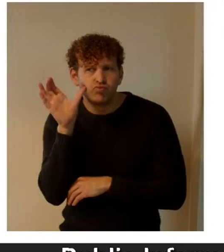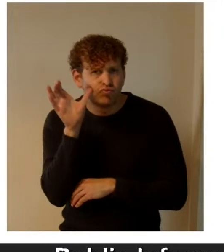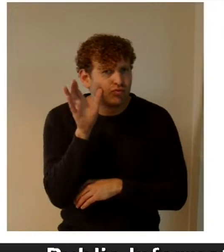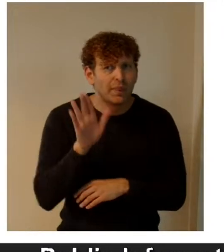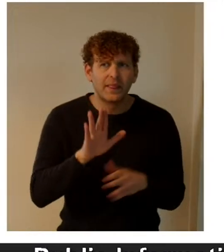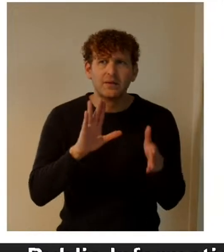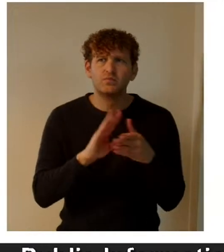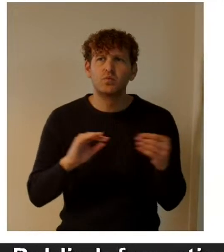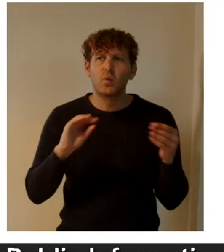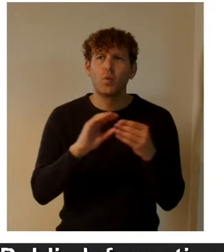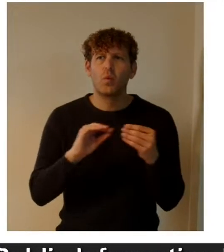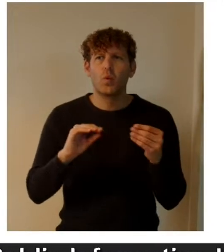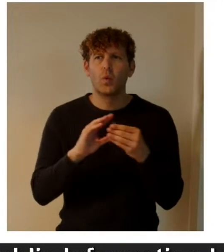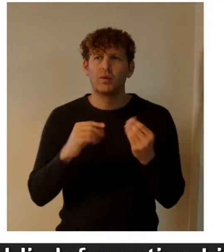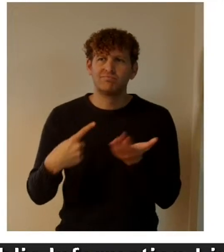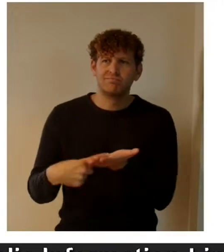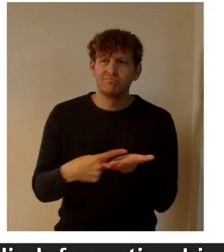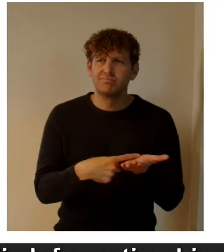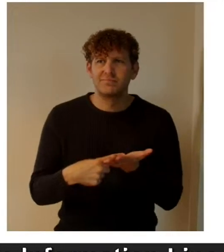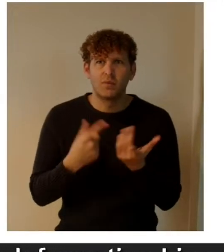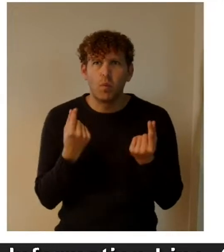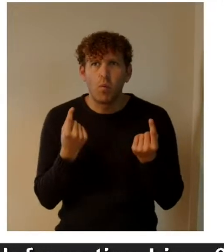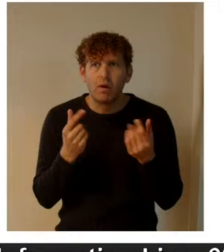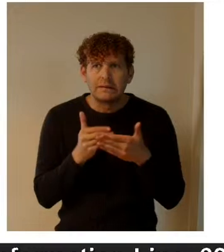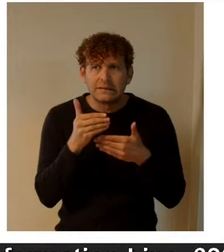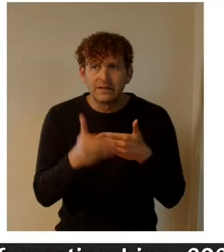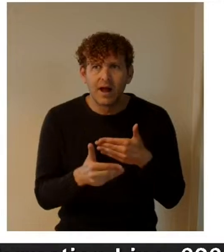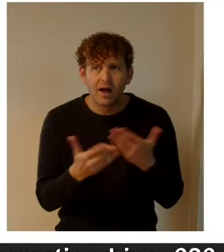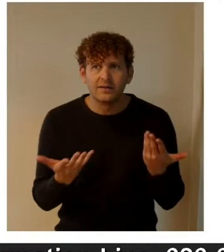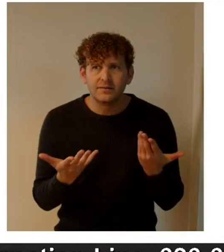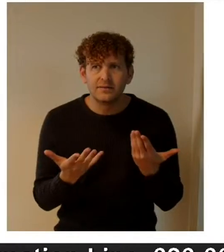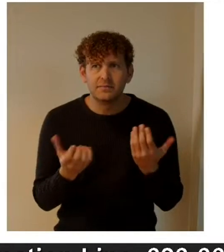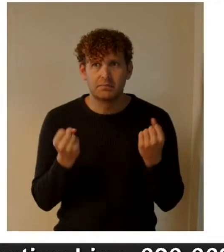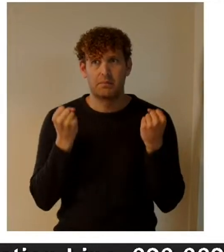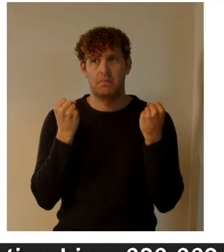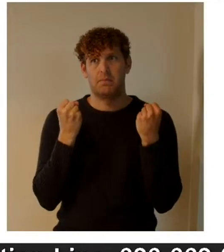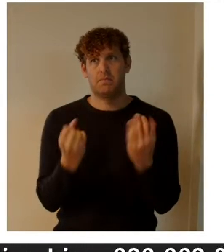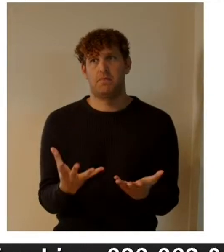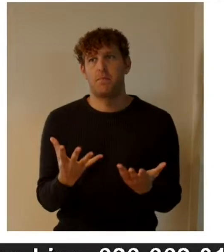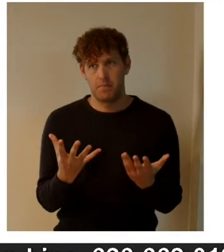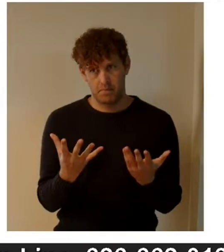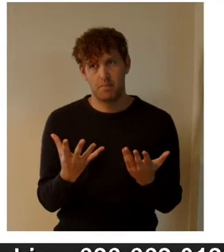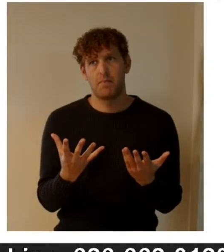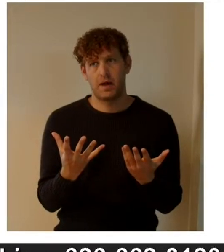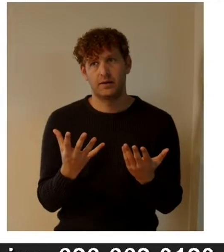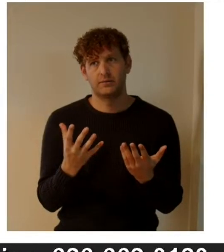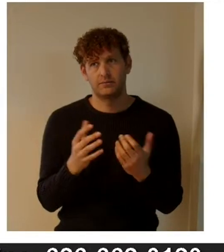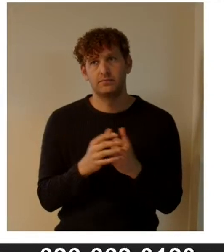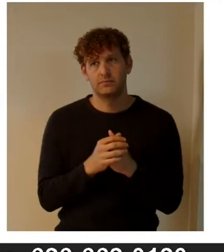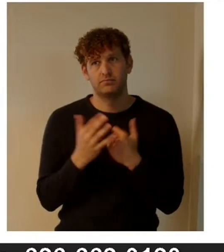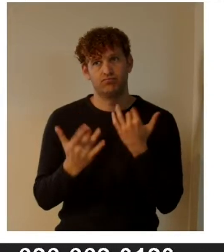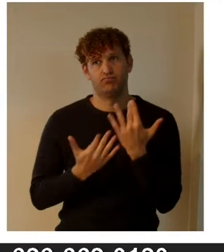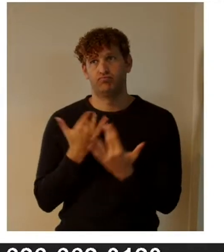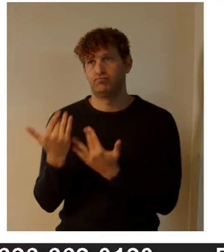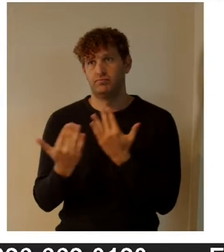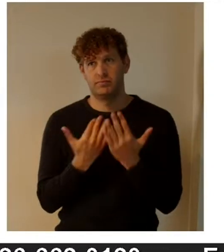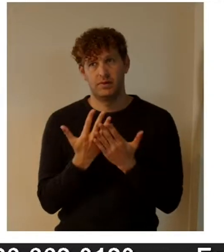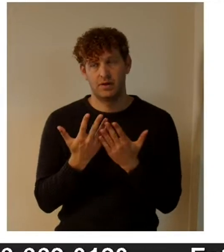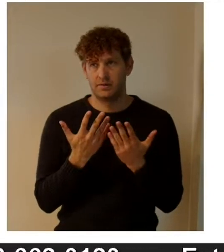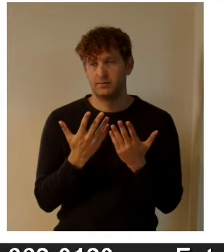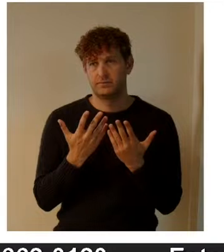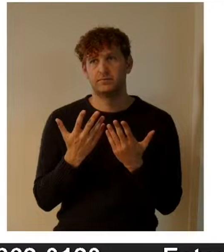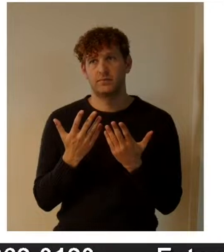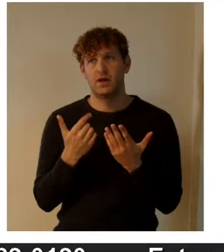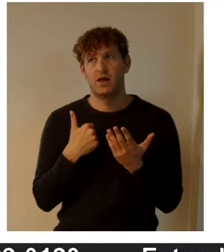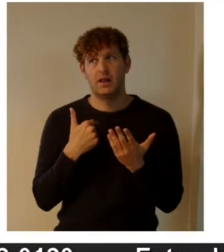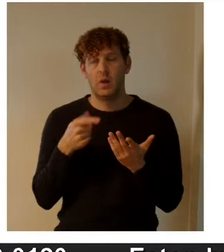to discuss what comes next. Many wildfire survivors I've met and spoke with have repeatedly told me they're